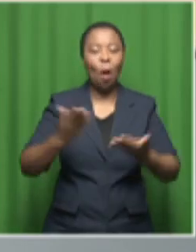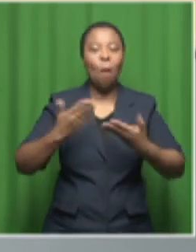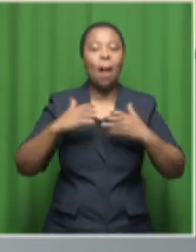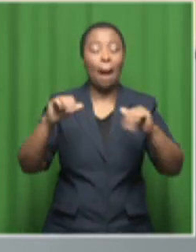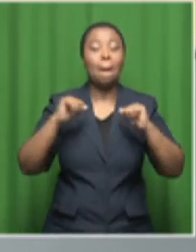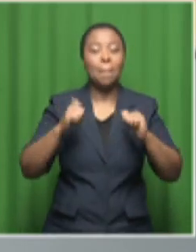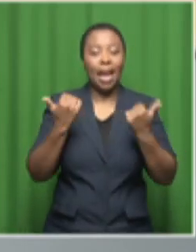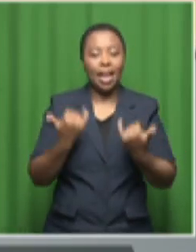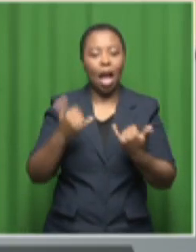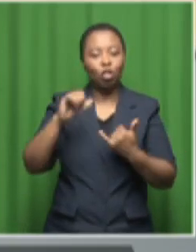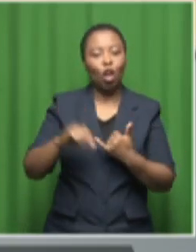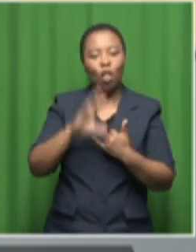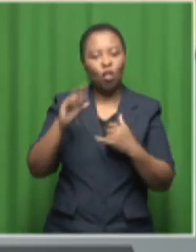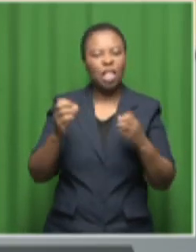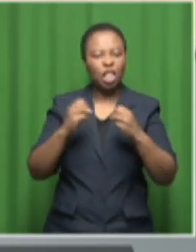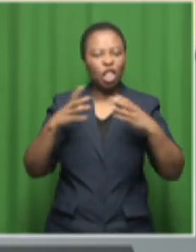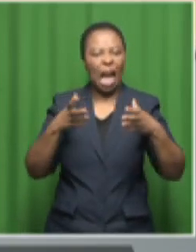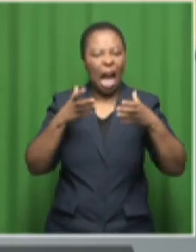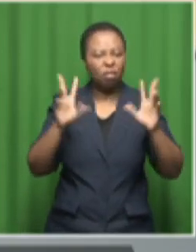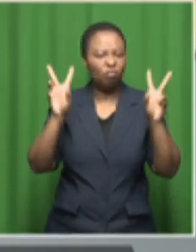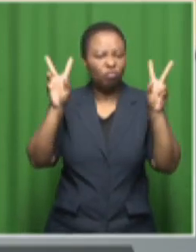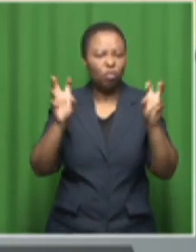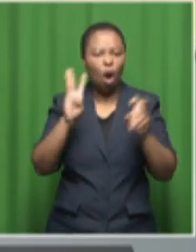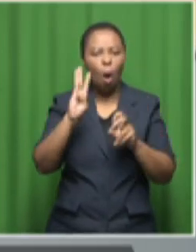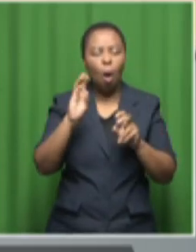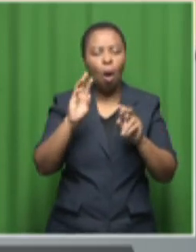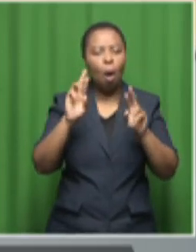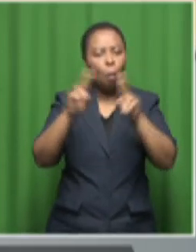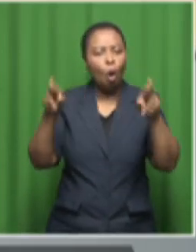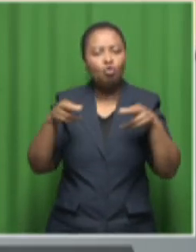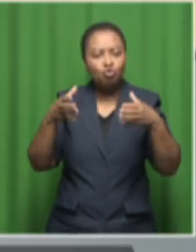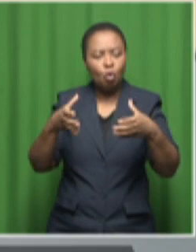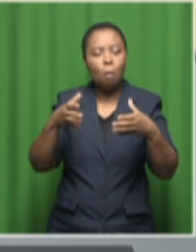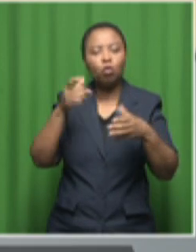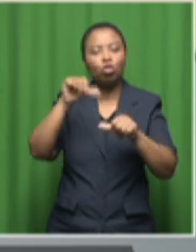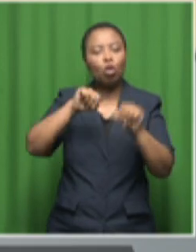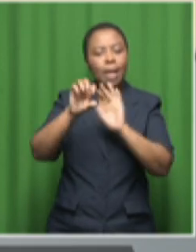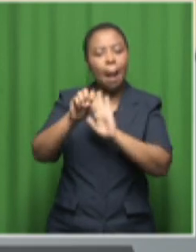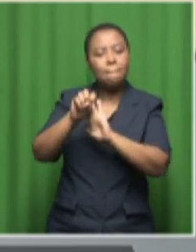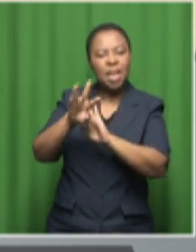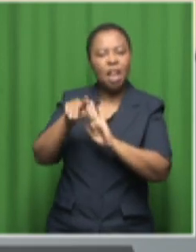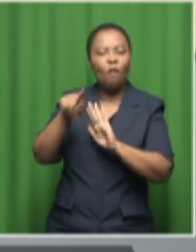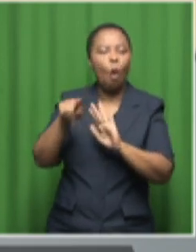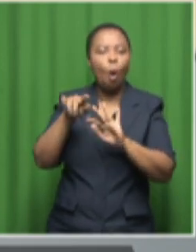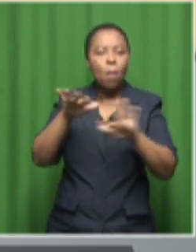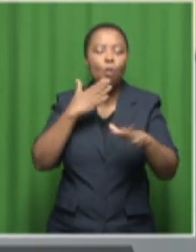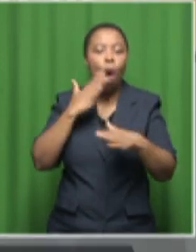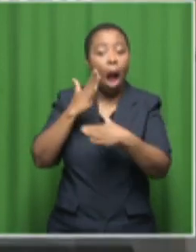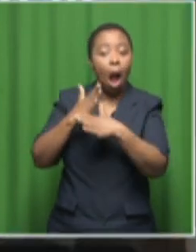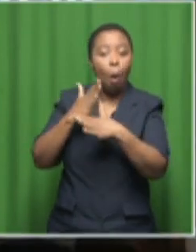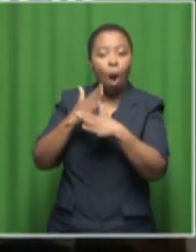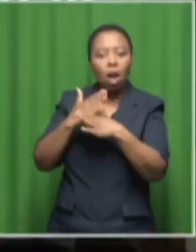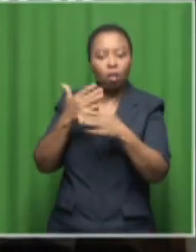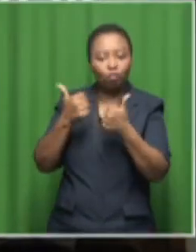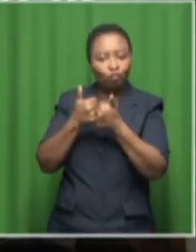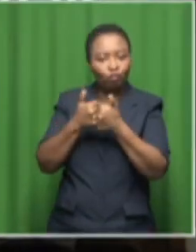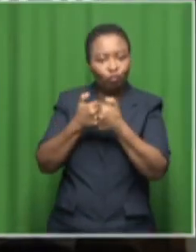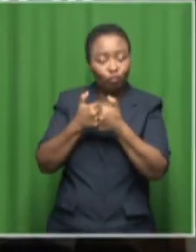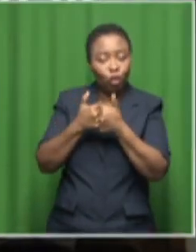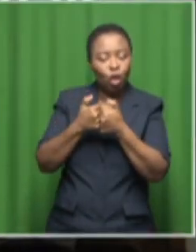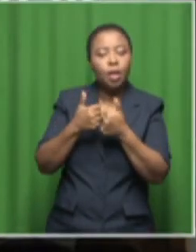Welcome back. A South African startup called Boardroom is building a social media platform for working lovebirds who are looking for long-term